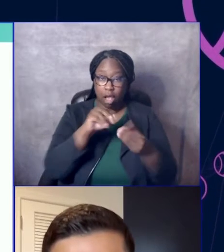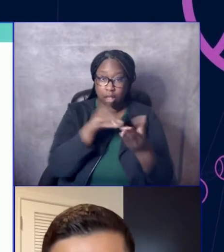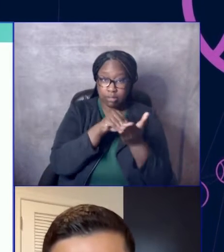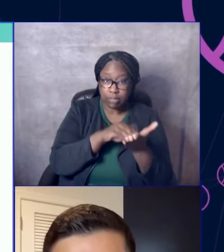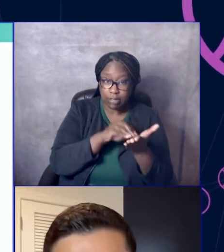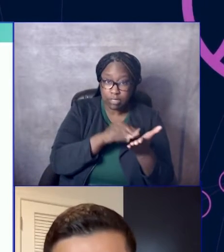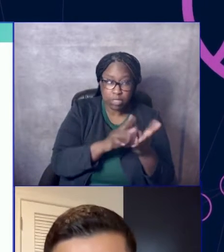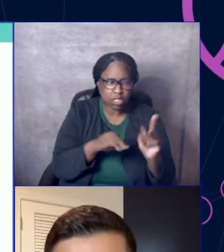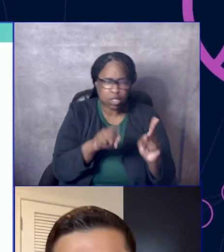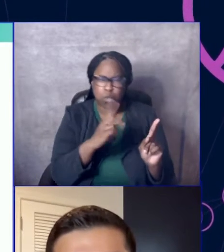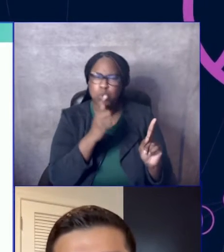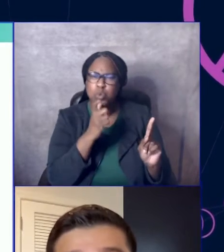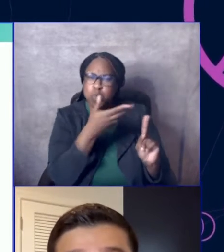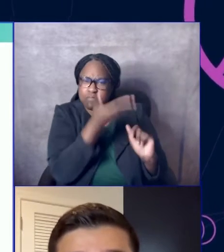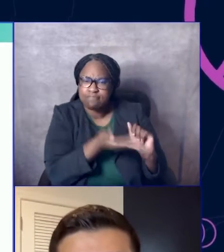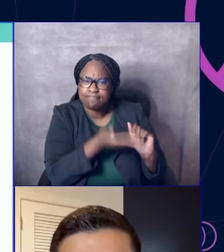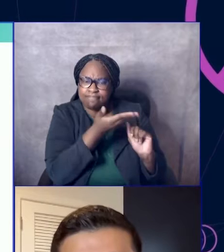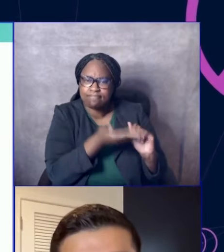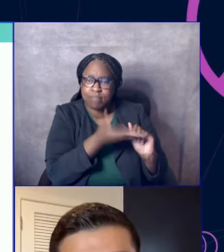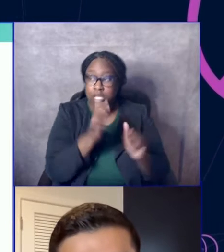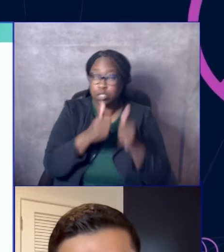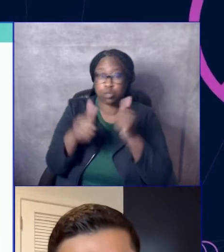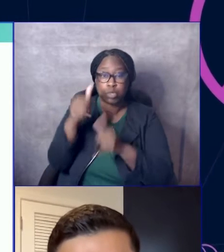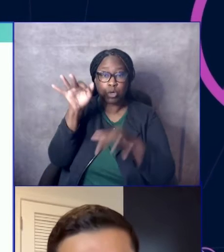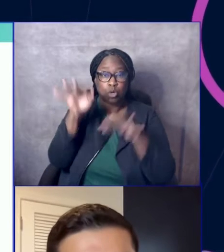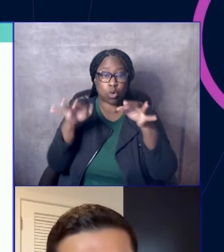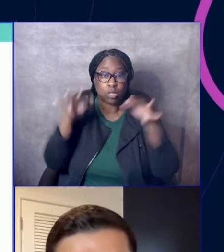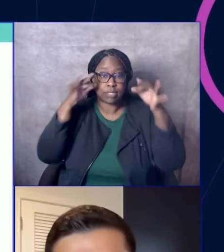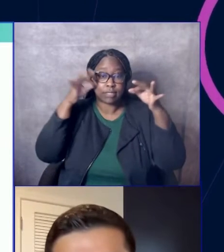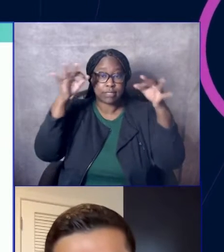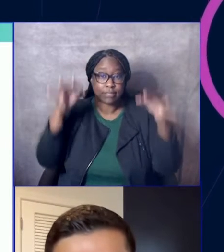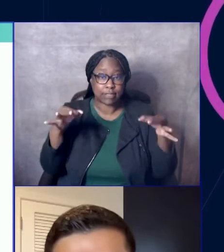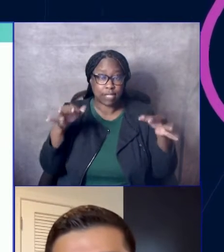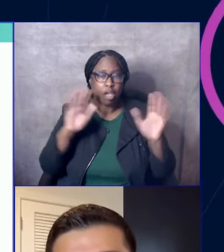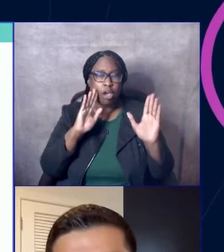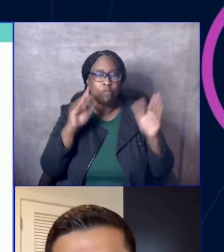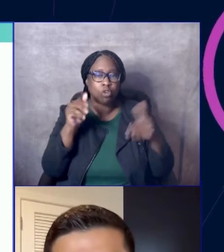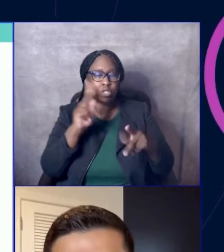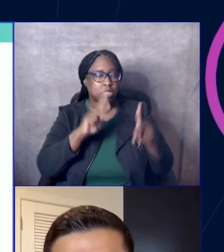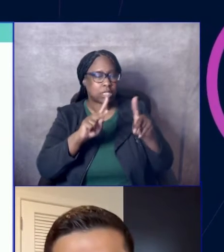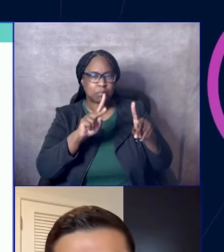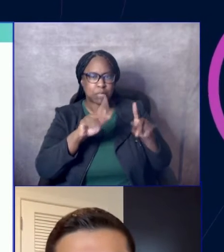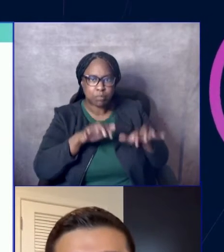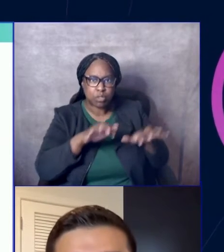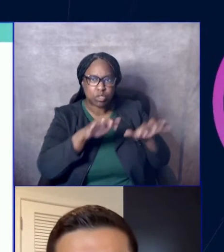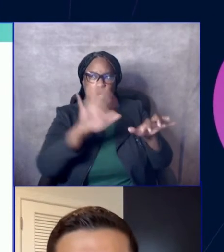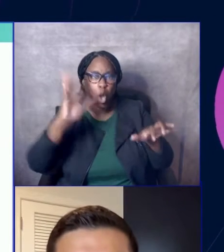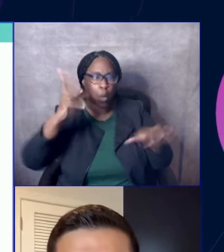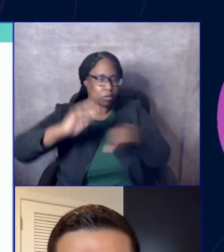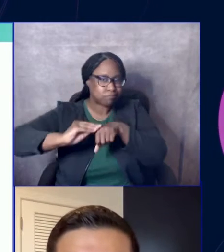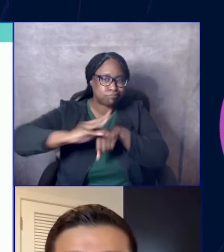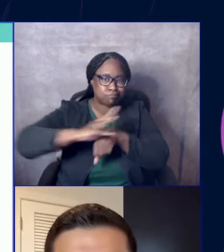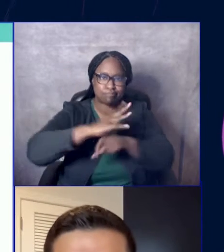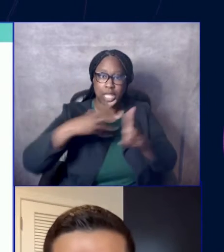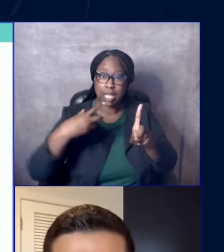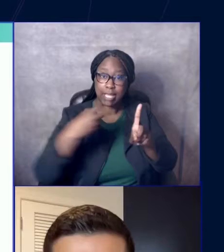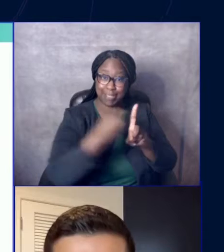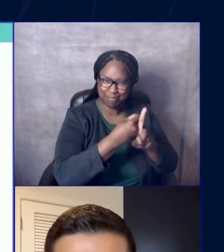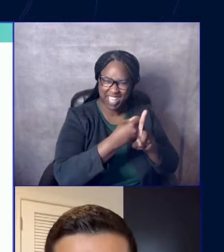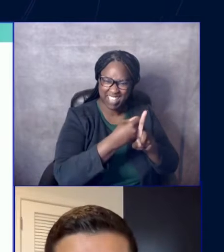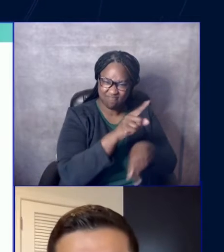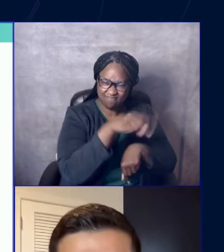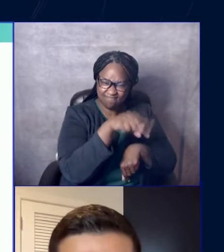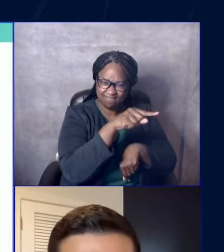Supreme Court's decision was about the people it would impact and not about the people who made that